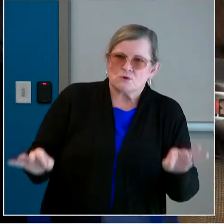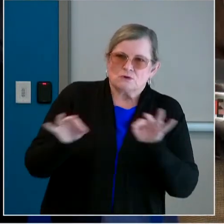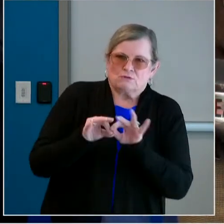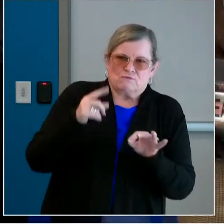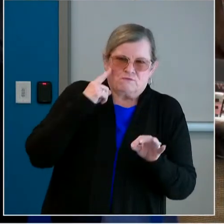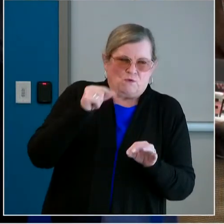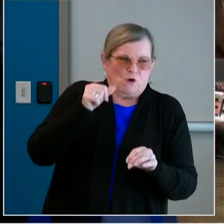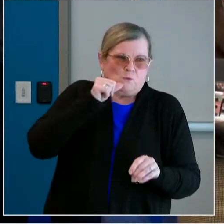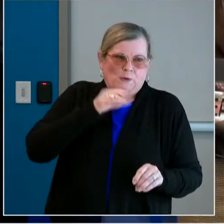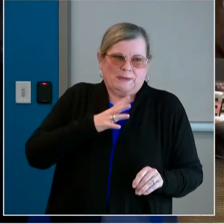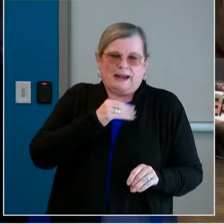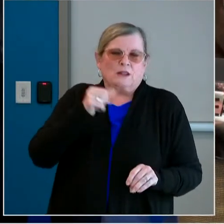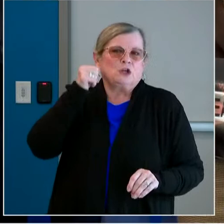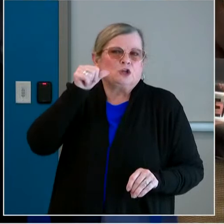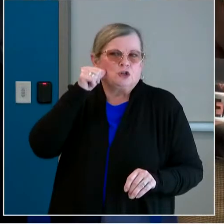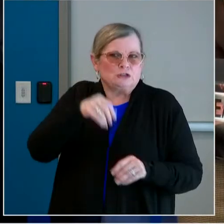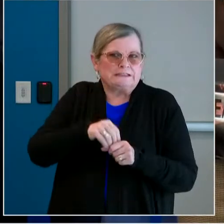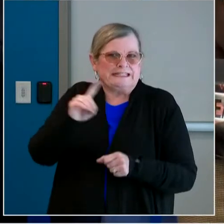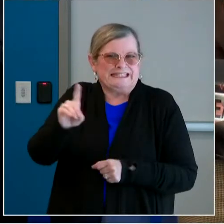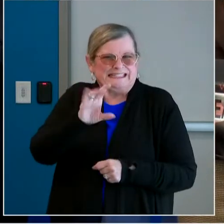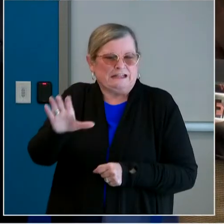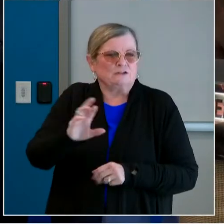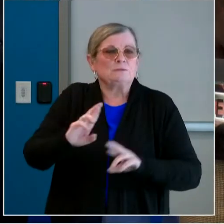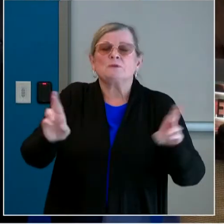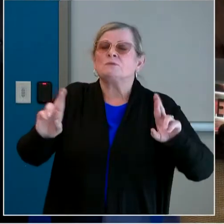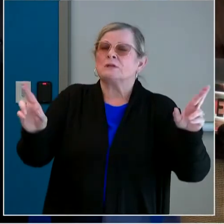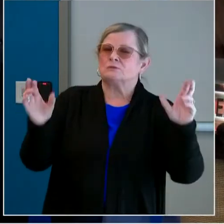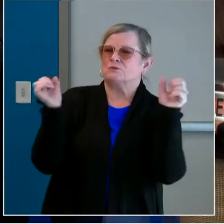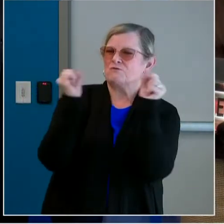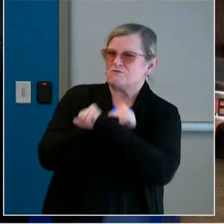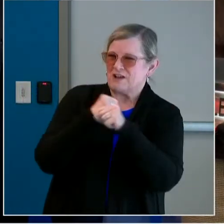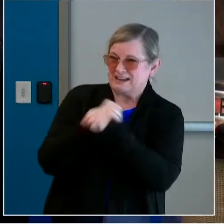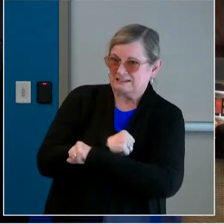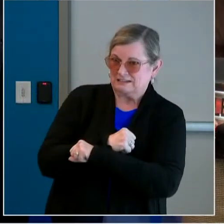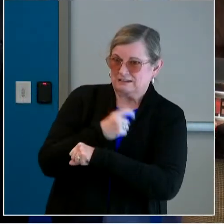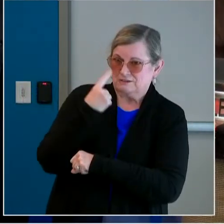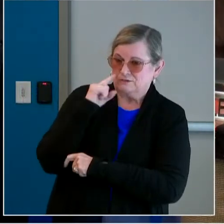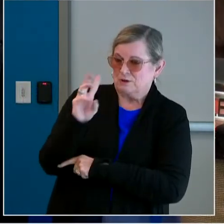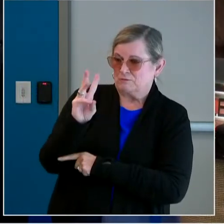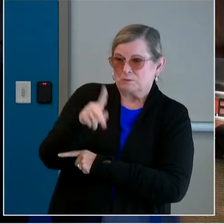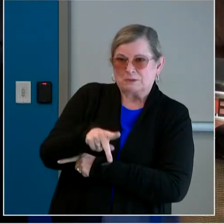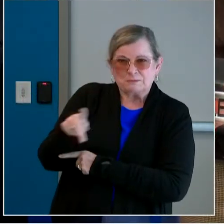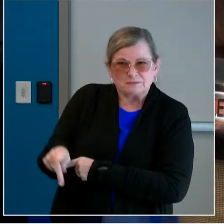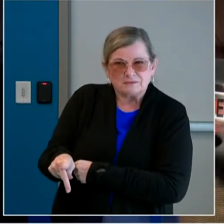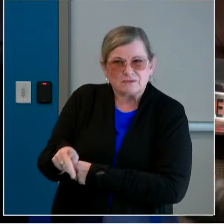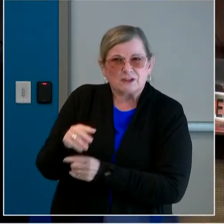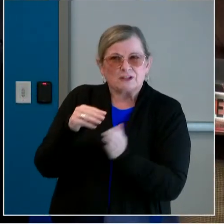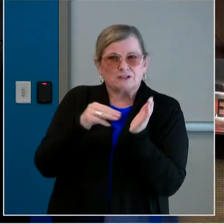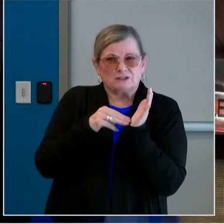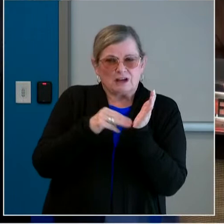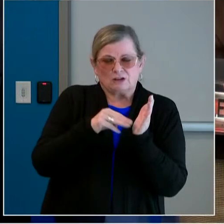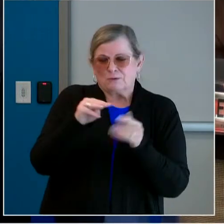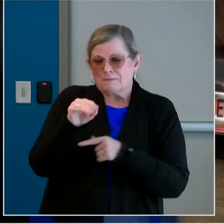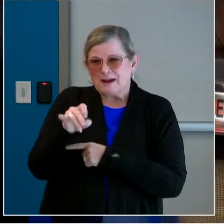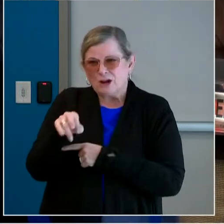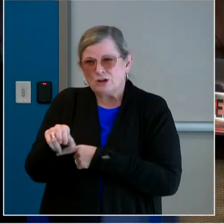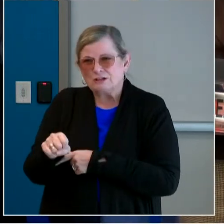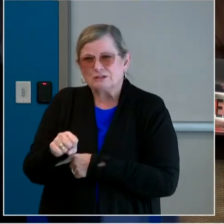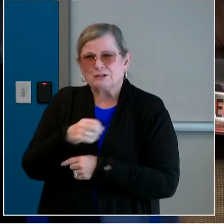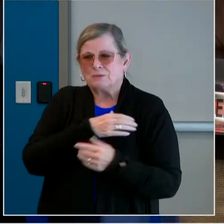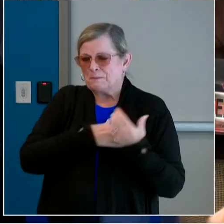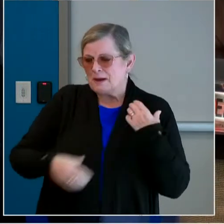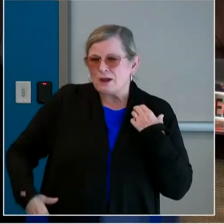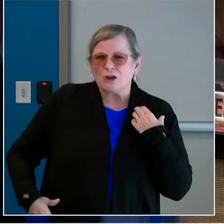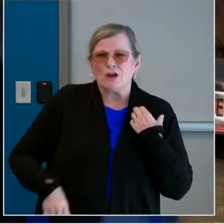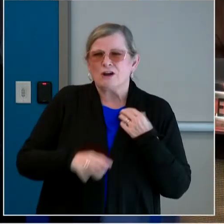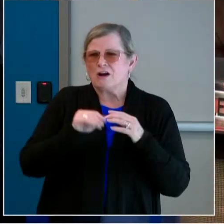ready to fight. We all stand ready, and we are grateful for Planned Parenthood, for Dr. Myers, for your hard work, for our congresswoman, for our mayor, and for all of our colleagues here,